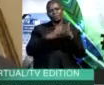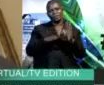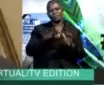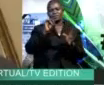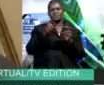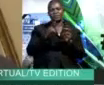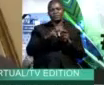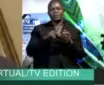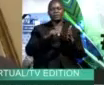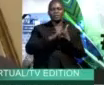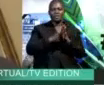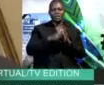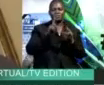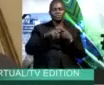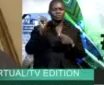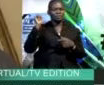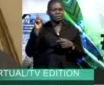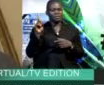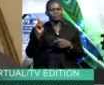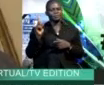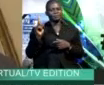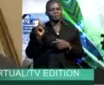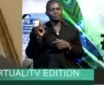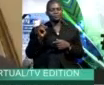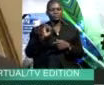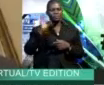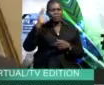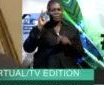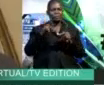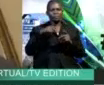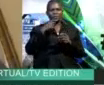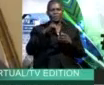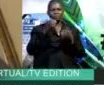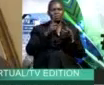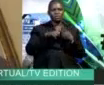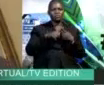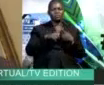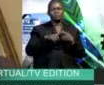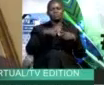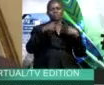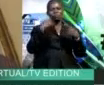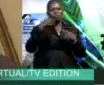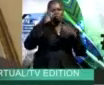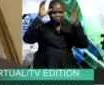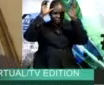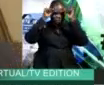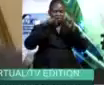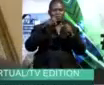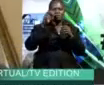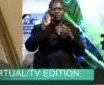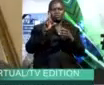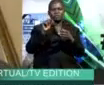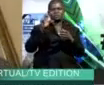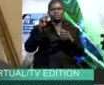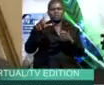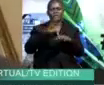Leadership is very key to understand. I hear people say, oh, they want to run for president 2023. None of them even understands the